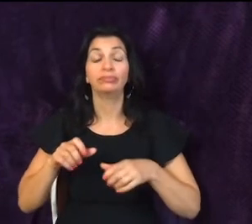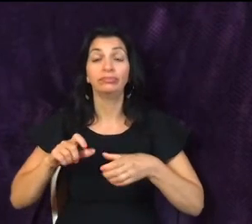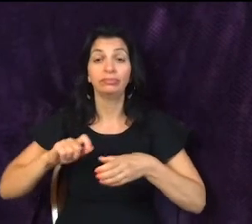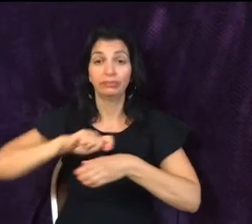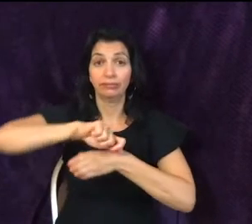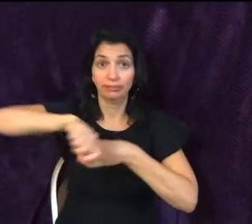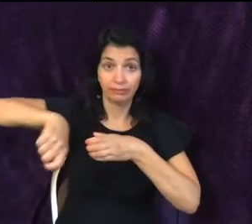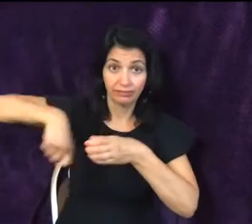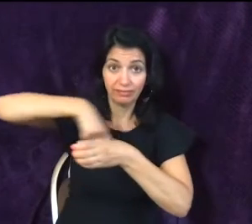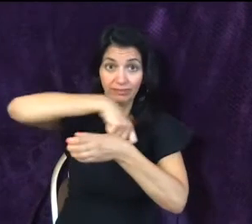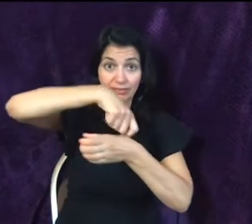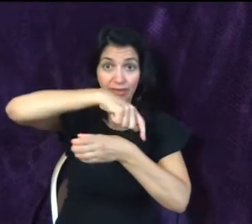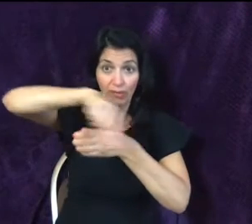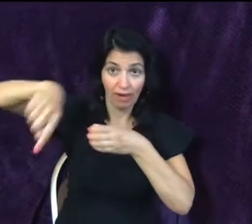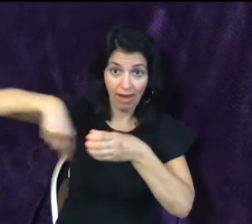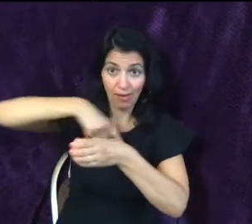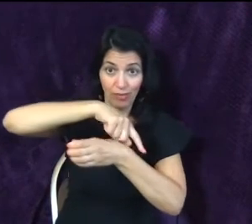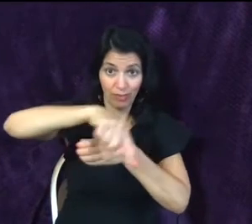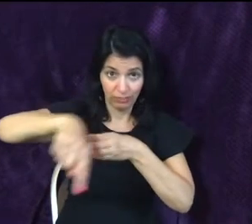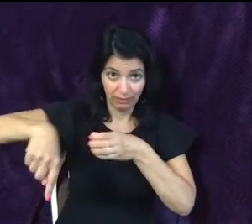around the container like this.